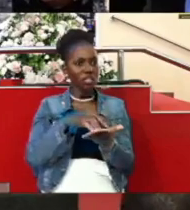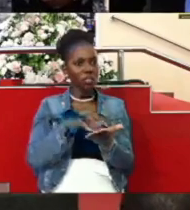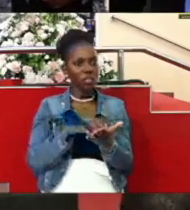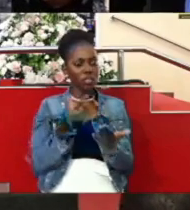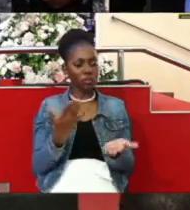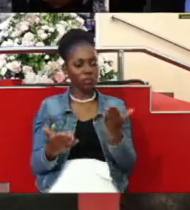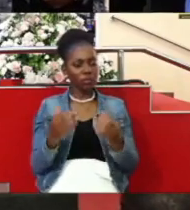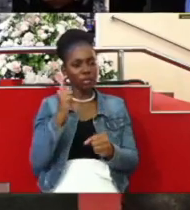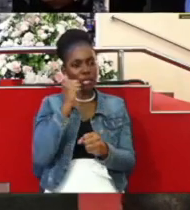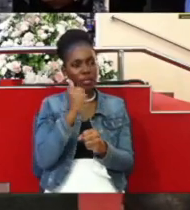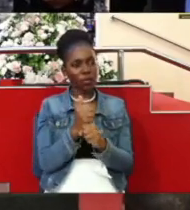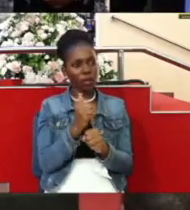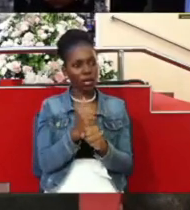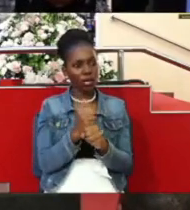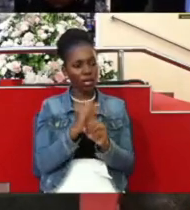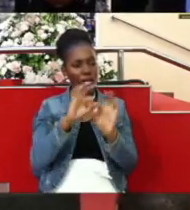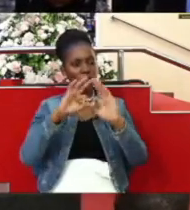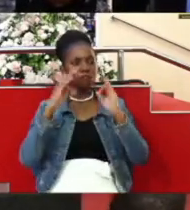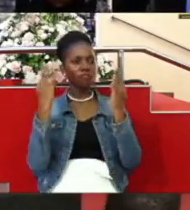Maybe in your family.